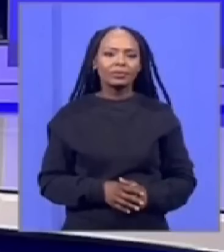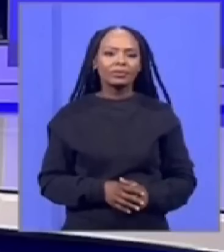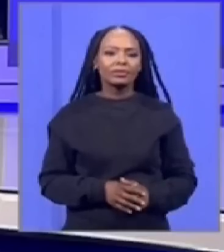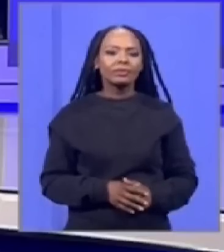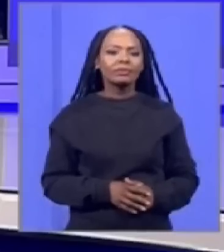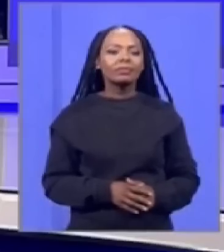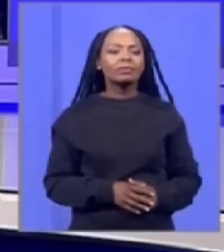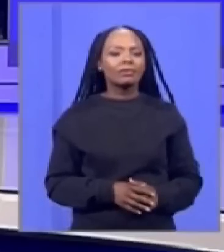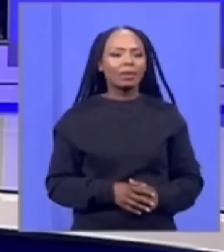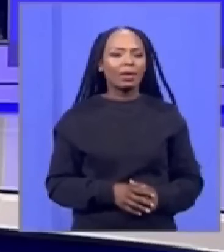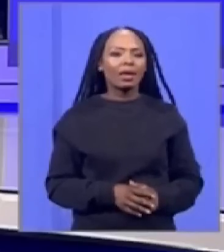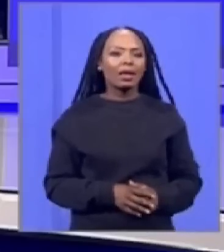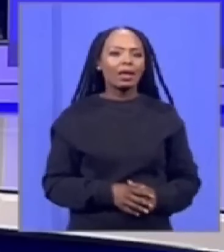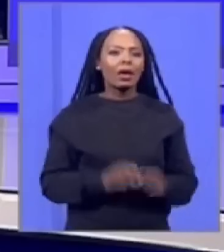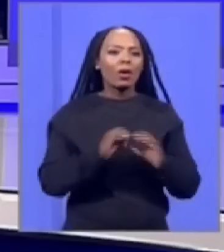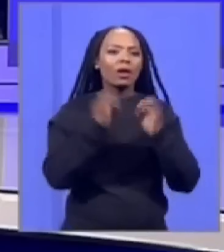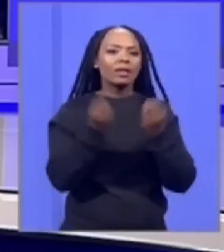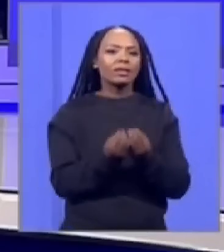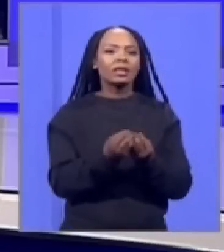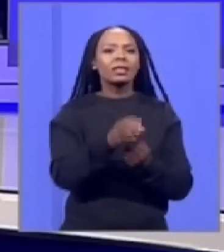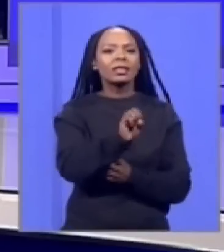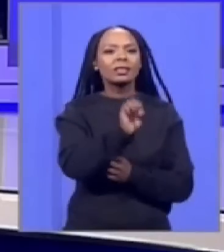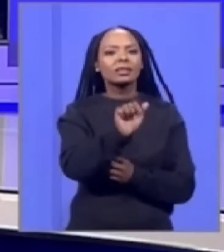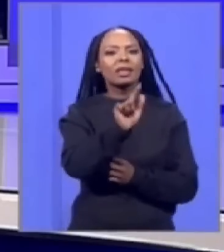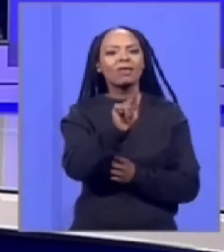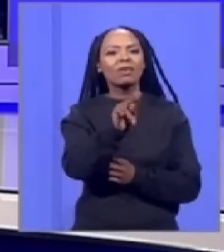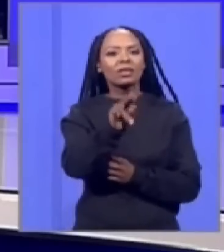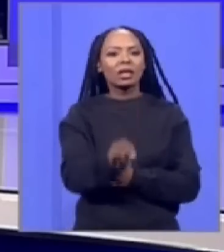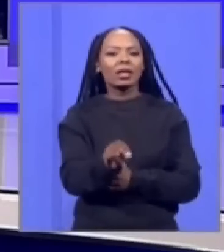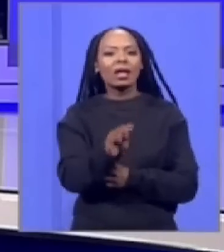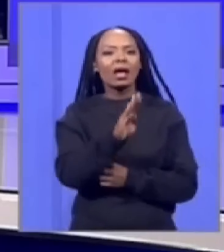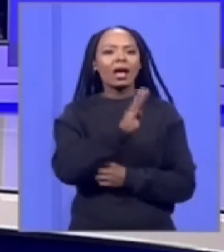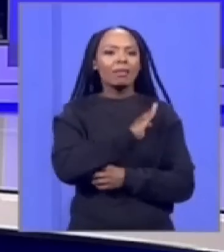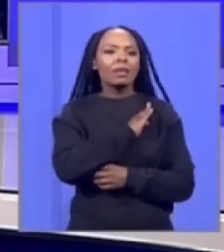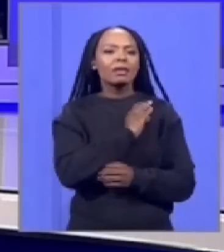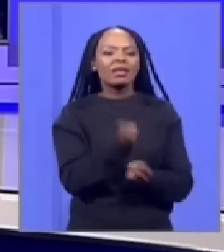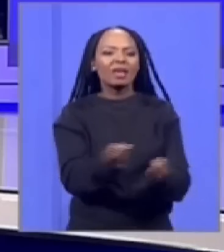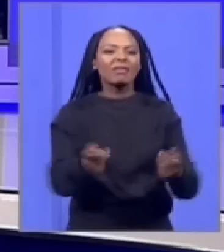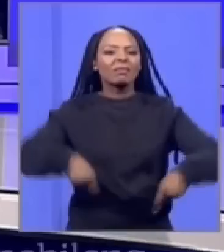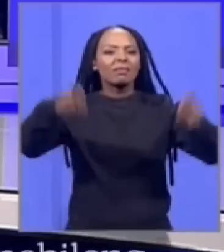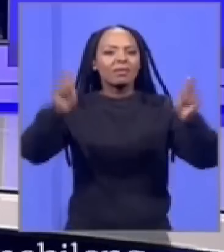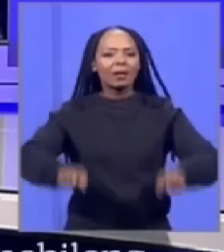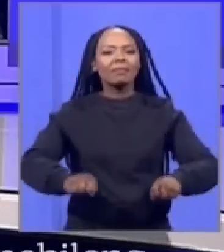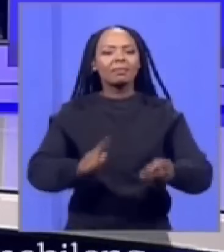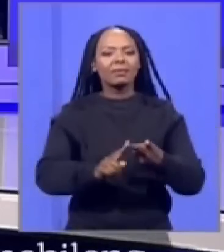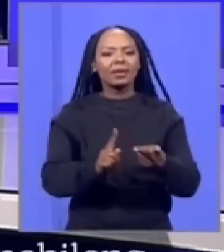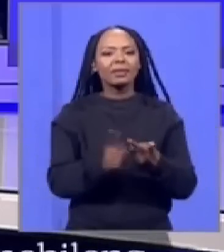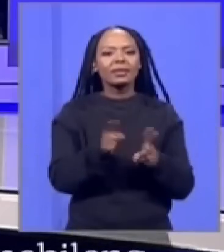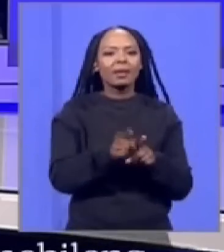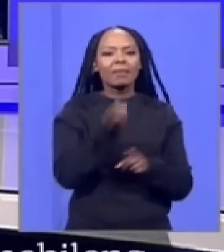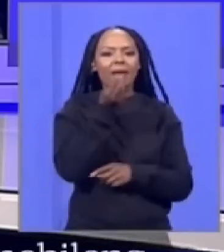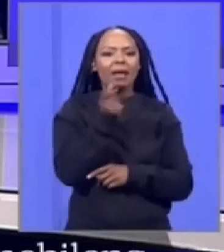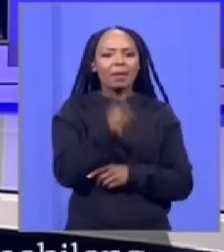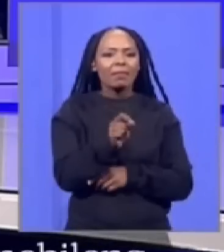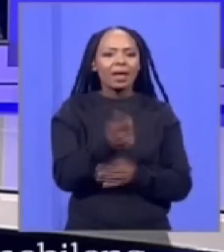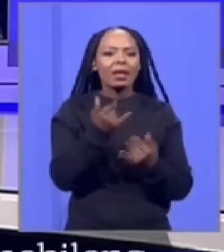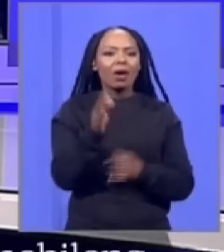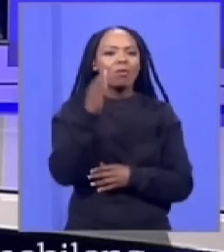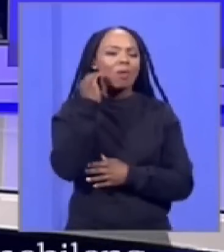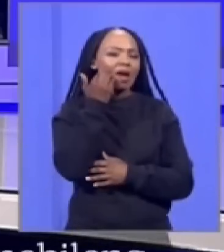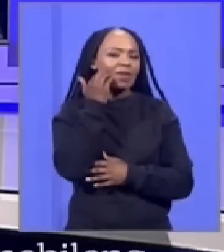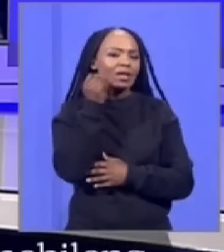Ka ho le leng mokgatlo wa Salvation Army o fane ka dijo le dikobo ho batho ba dulang mebileng Braamfontein Johannesburg hore le bona ba be le lebaka la ho